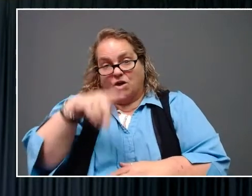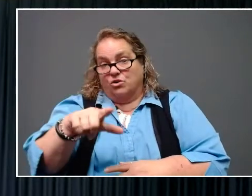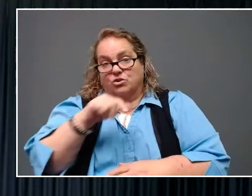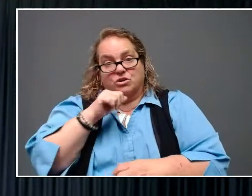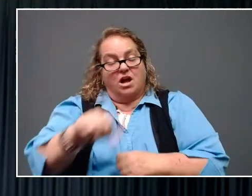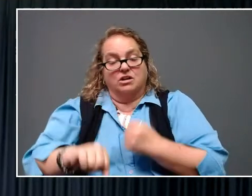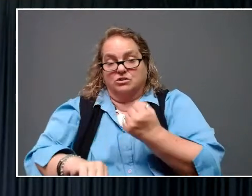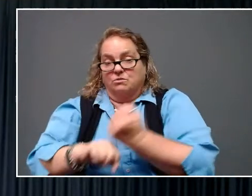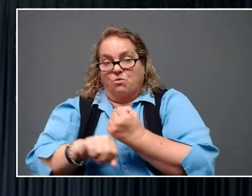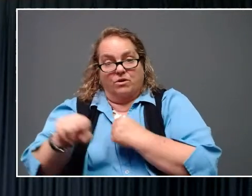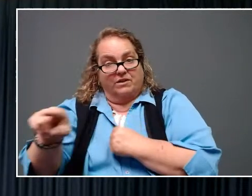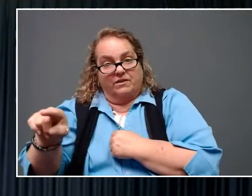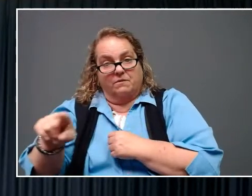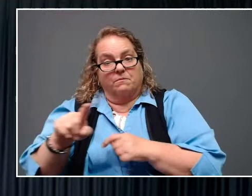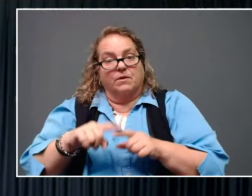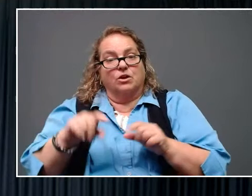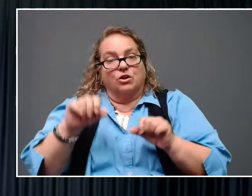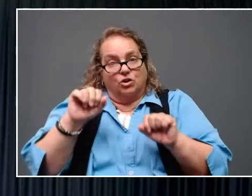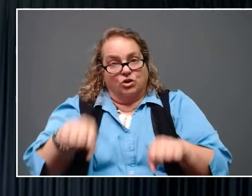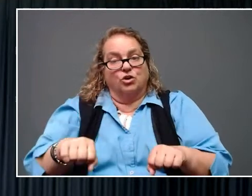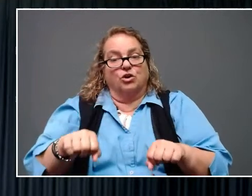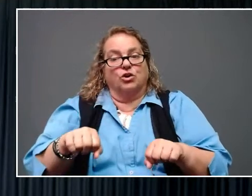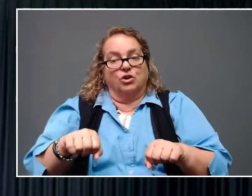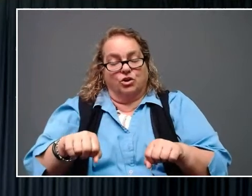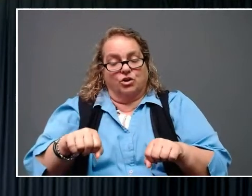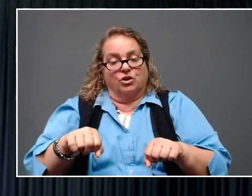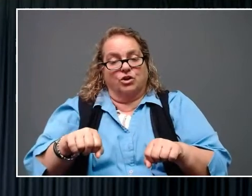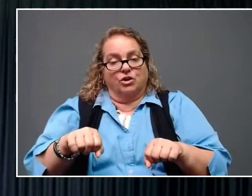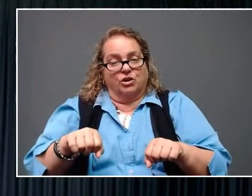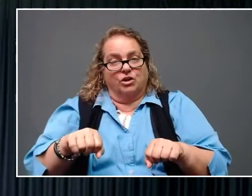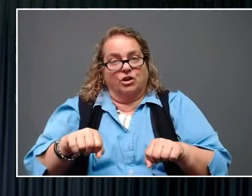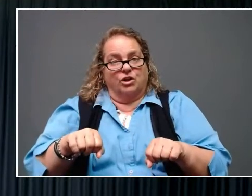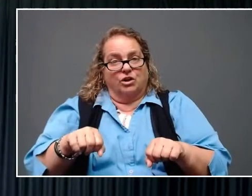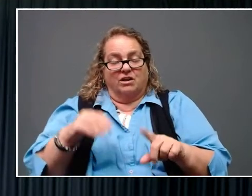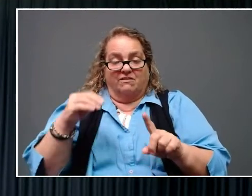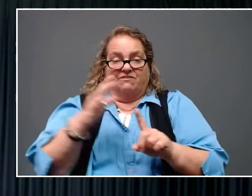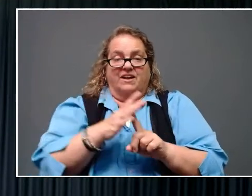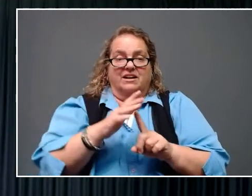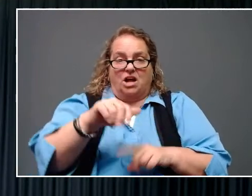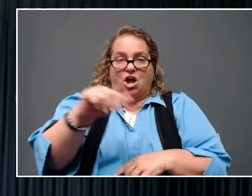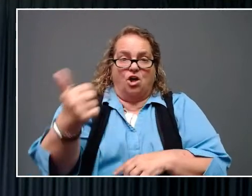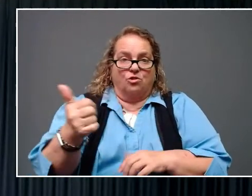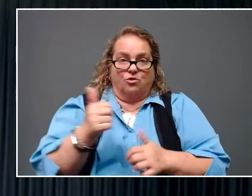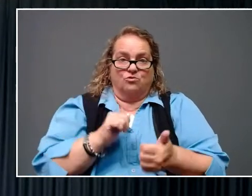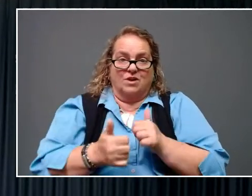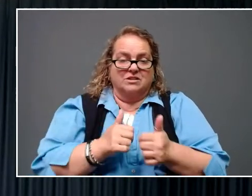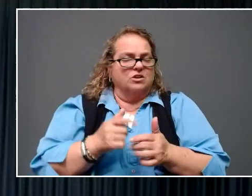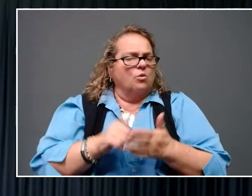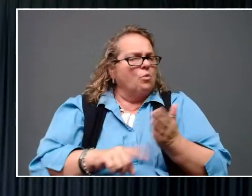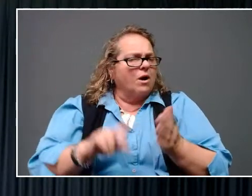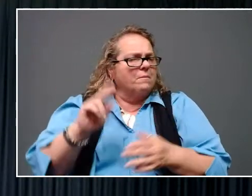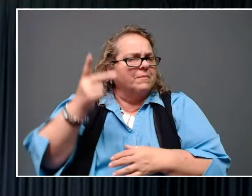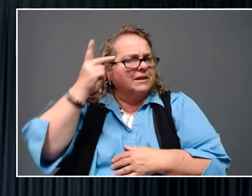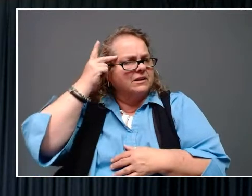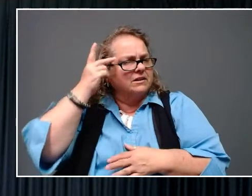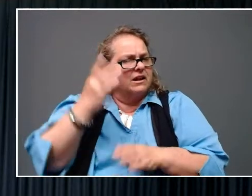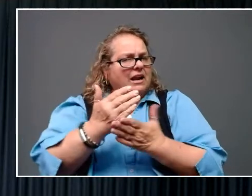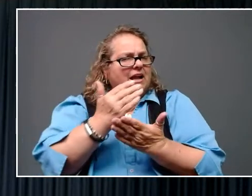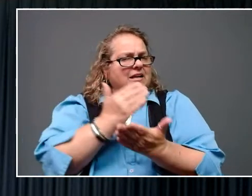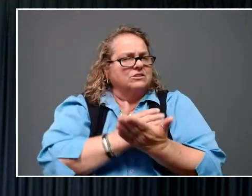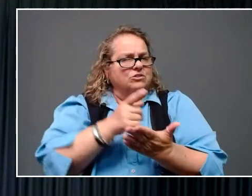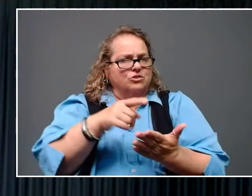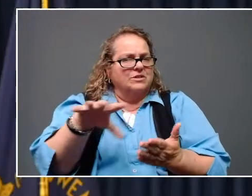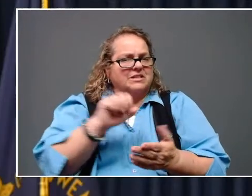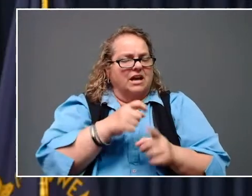affect down ballot races. All that together, what political lessons do you take away from the primary elections